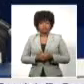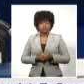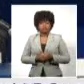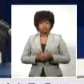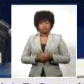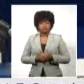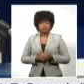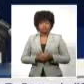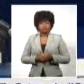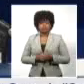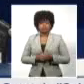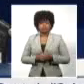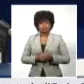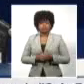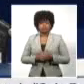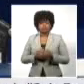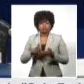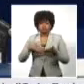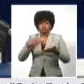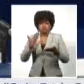system in the communities,